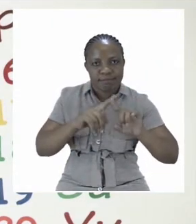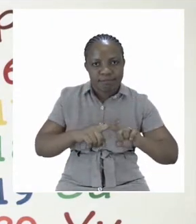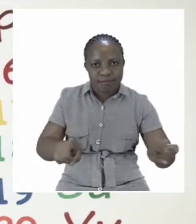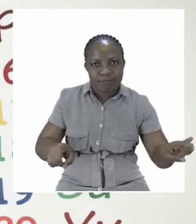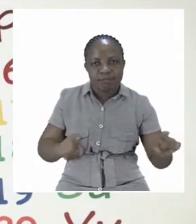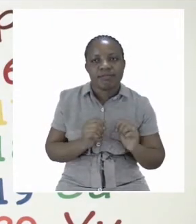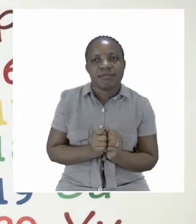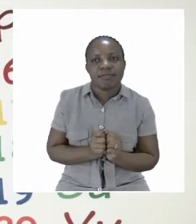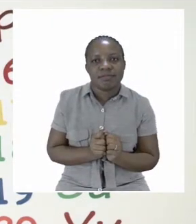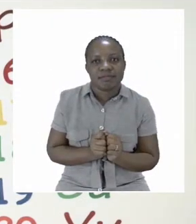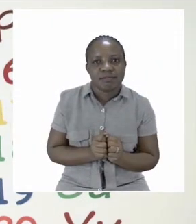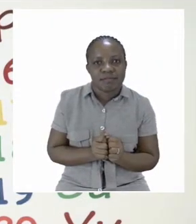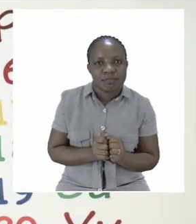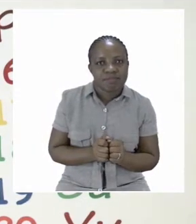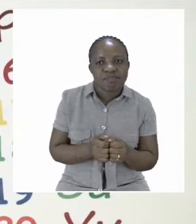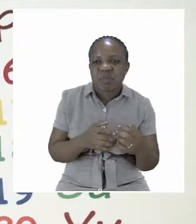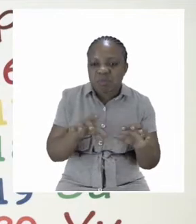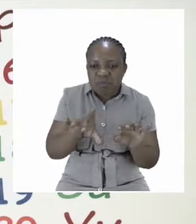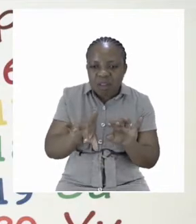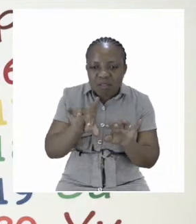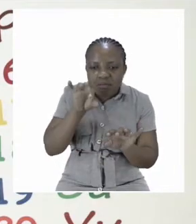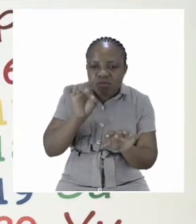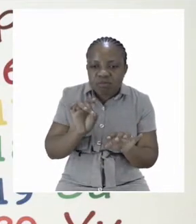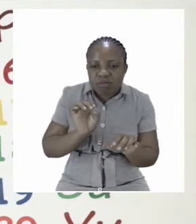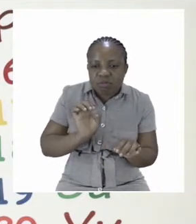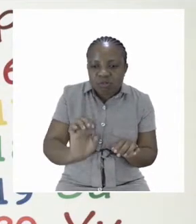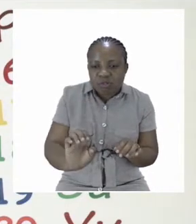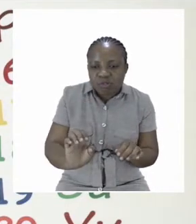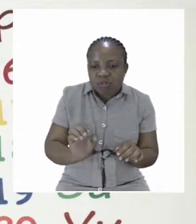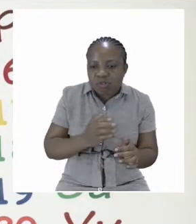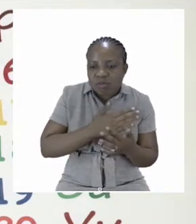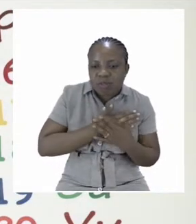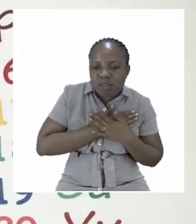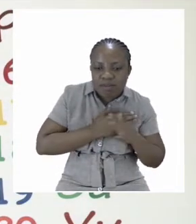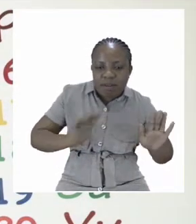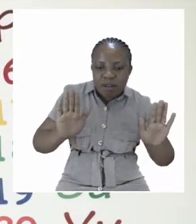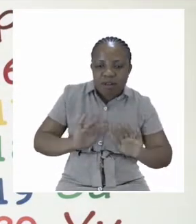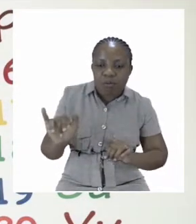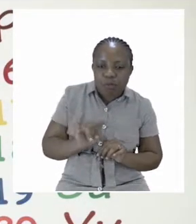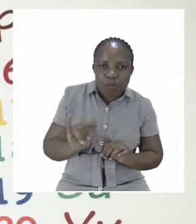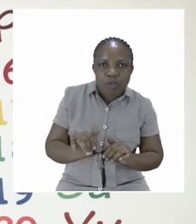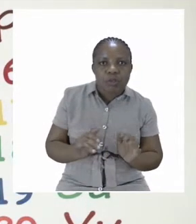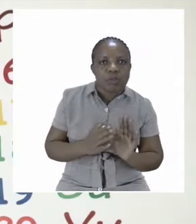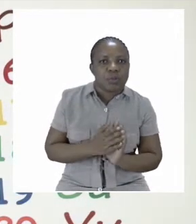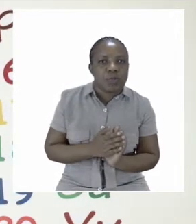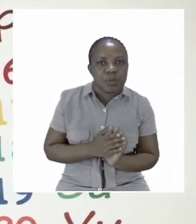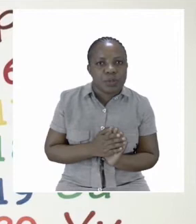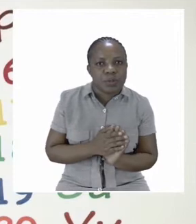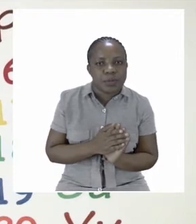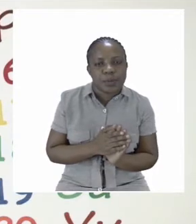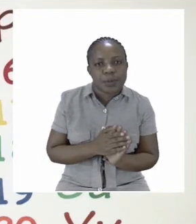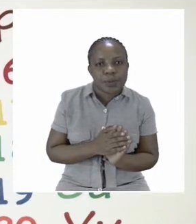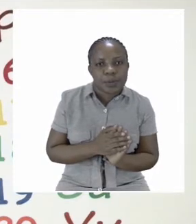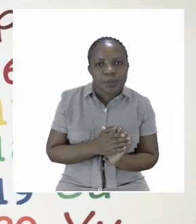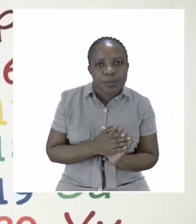like to color your body parts. And remember, when you are coloring, make